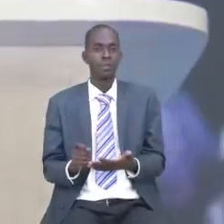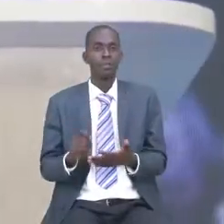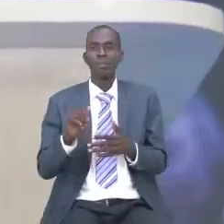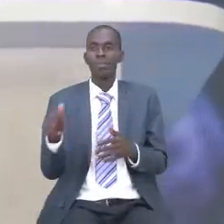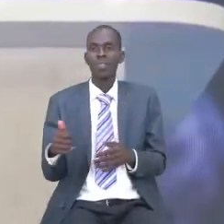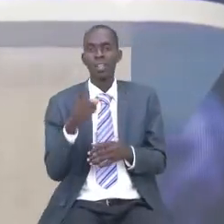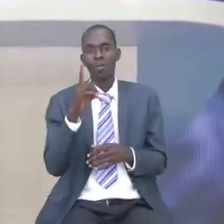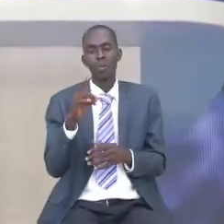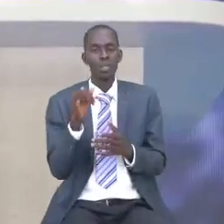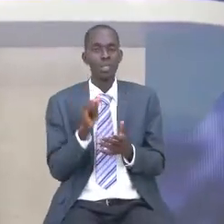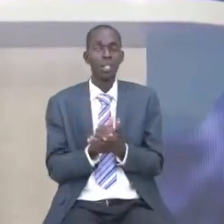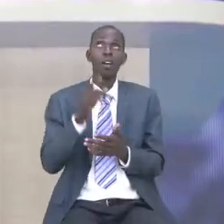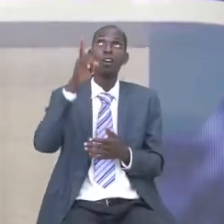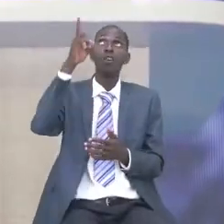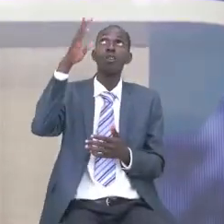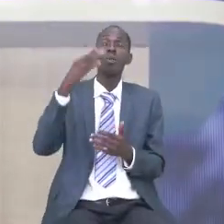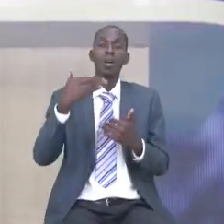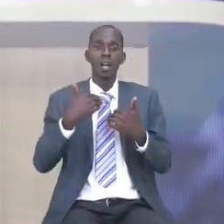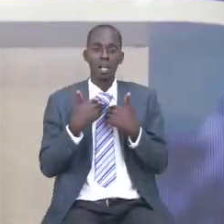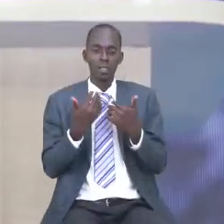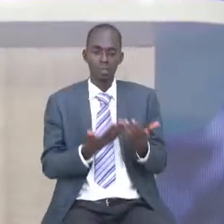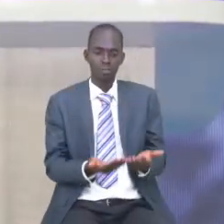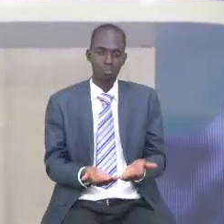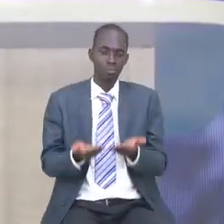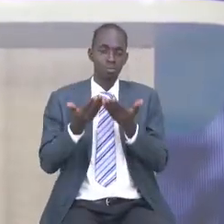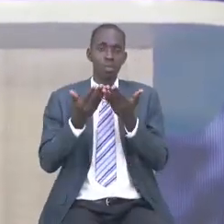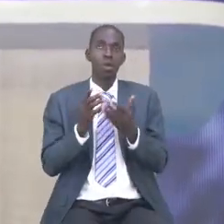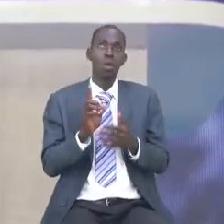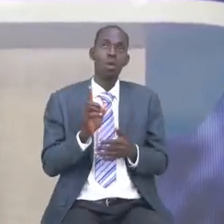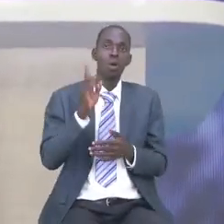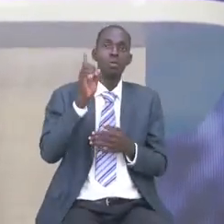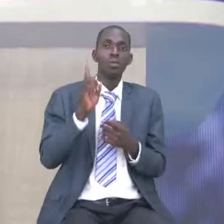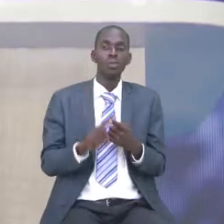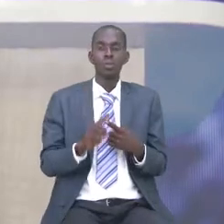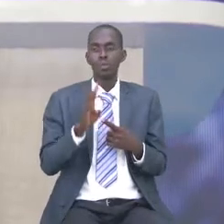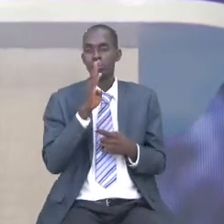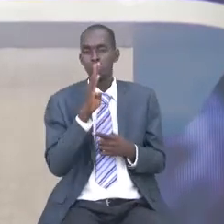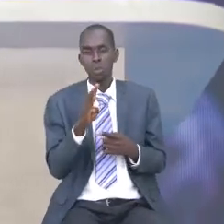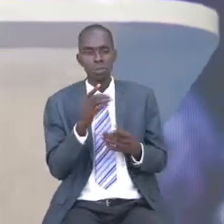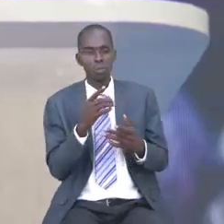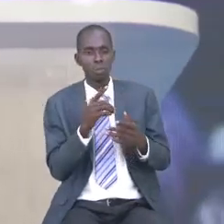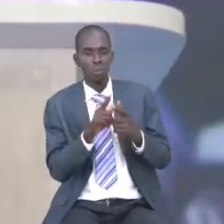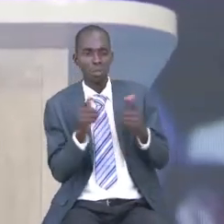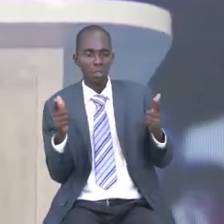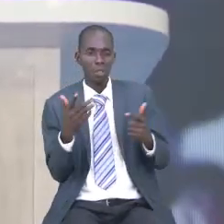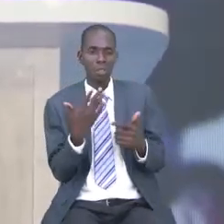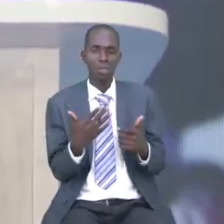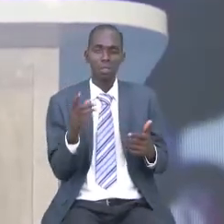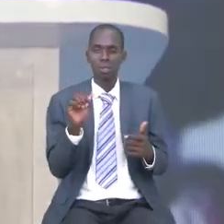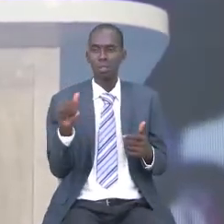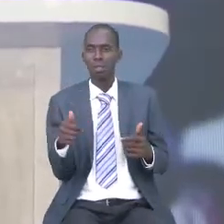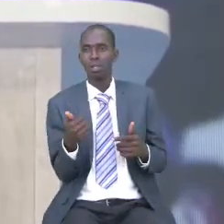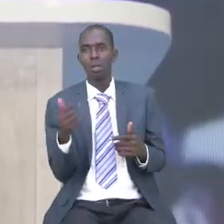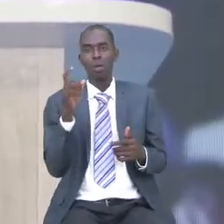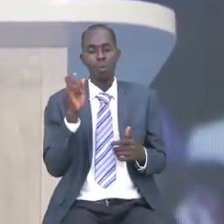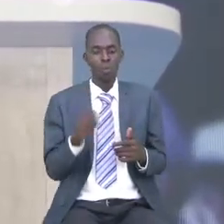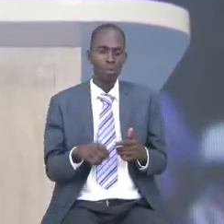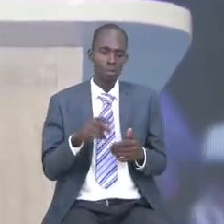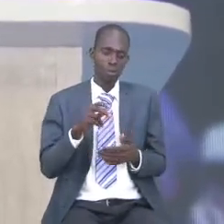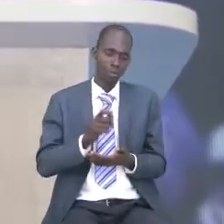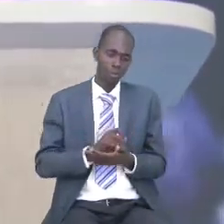God has raised up to be this or that must read and